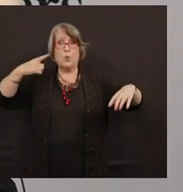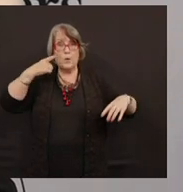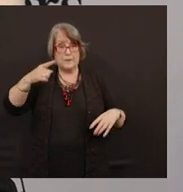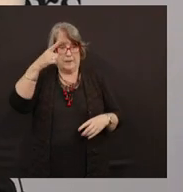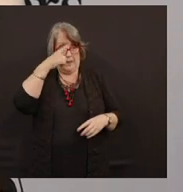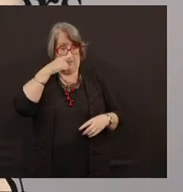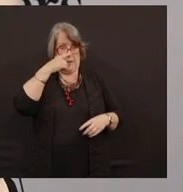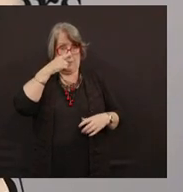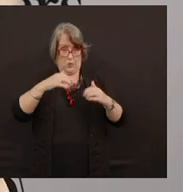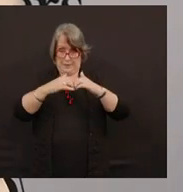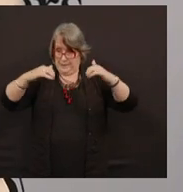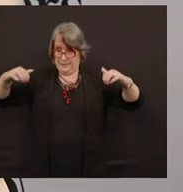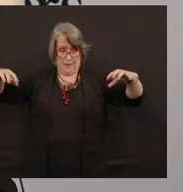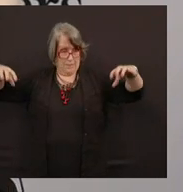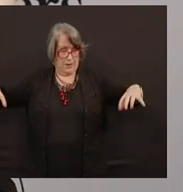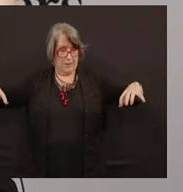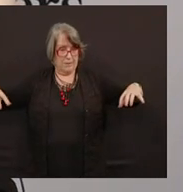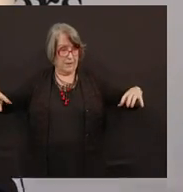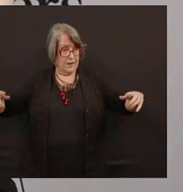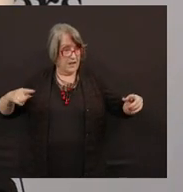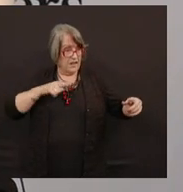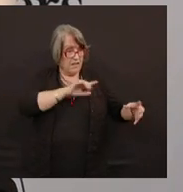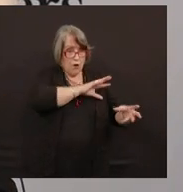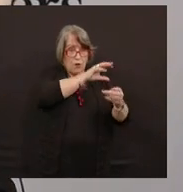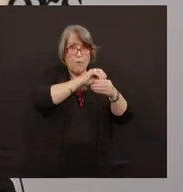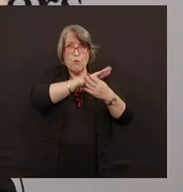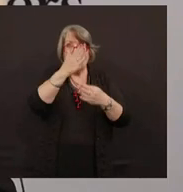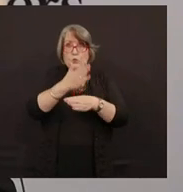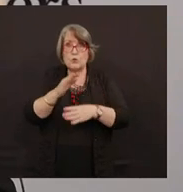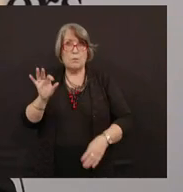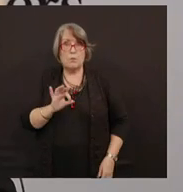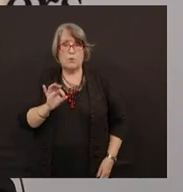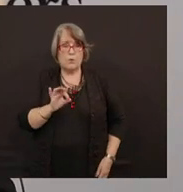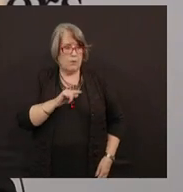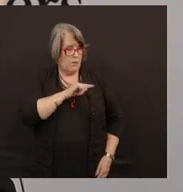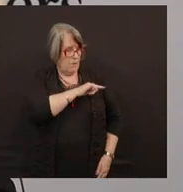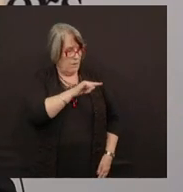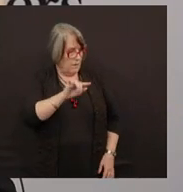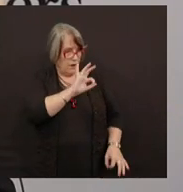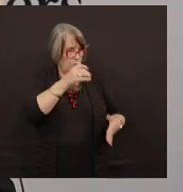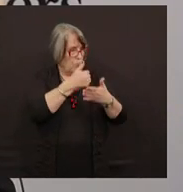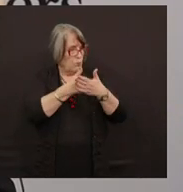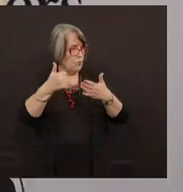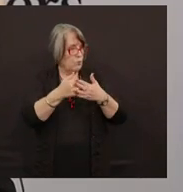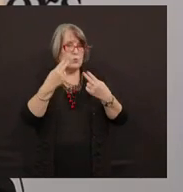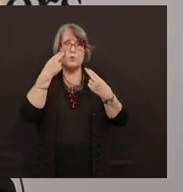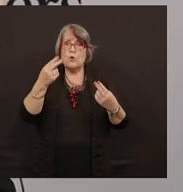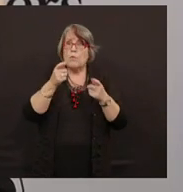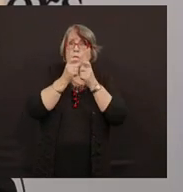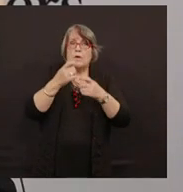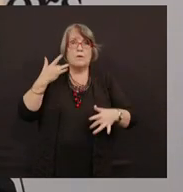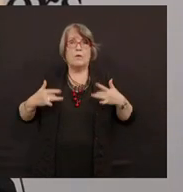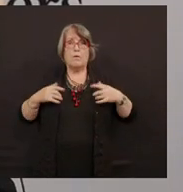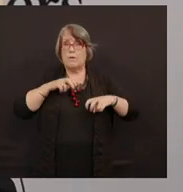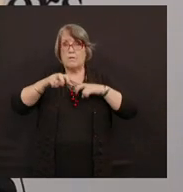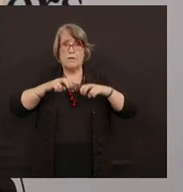people segregated, we don't see them going into real jobs, we don't see them having the usual ordinary valued life